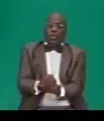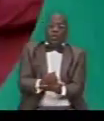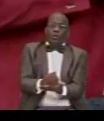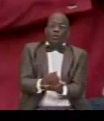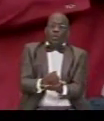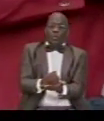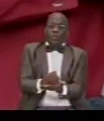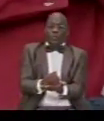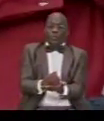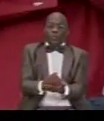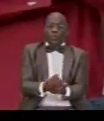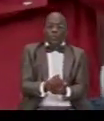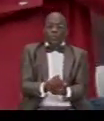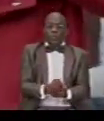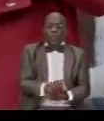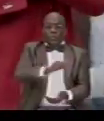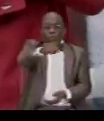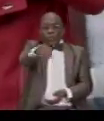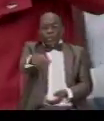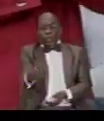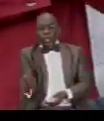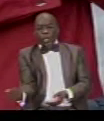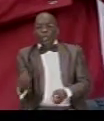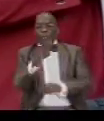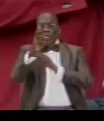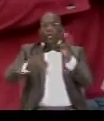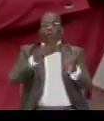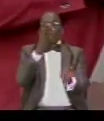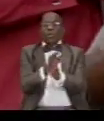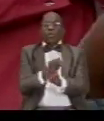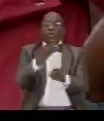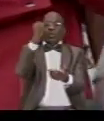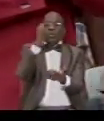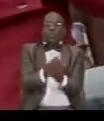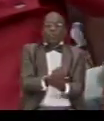amen. Another global amen.